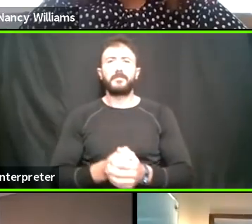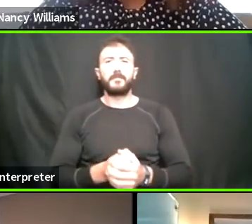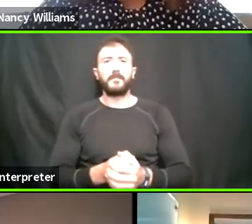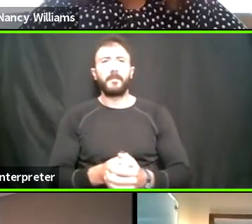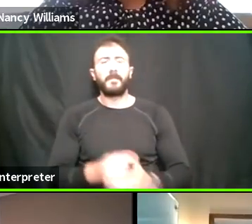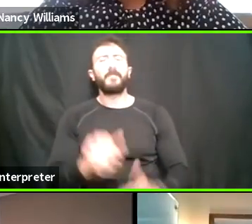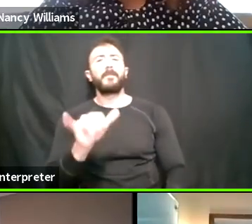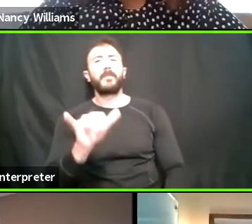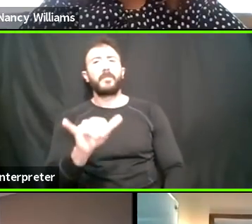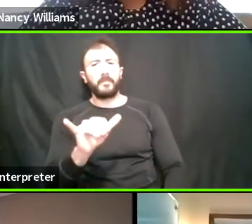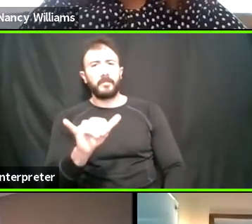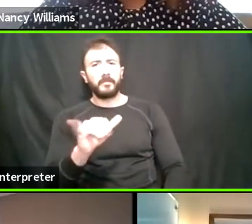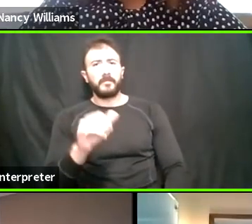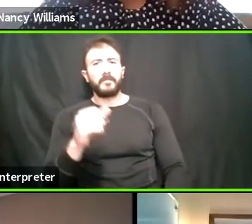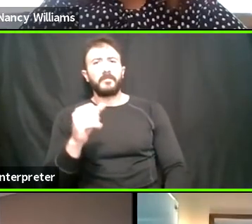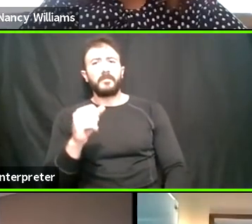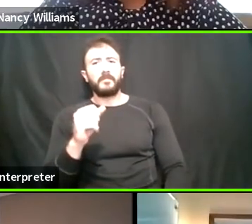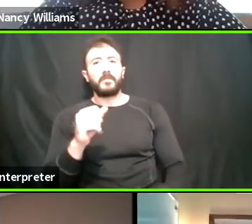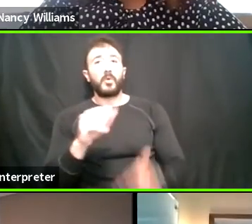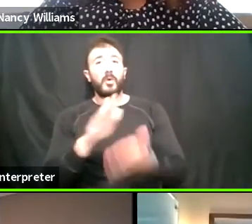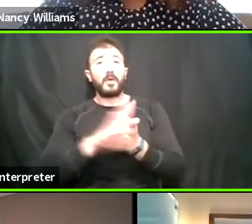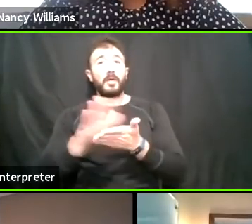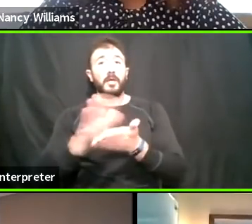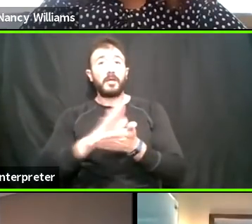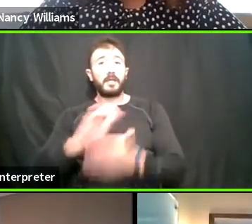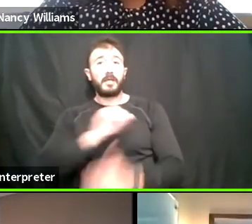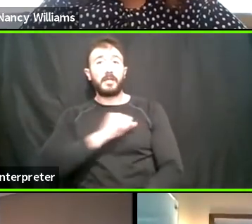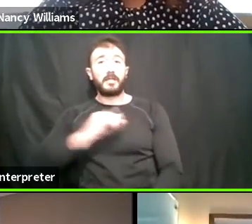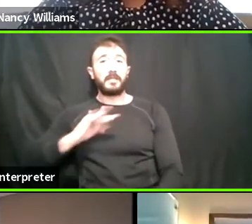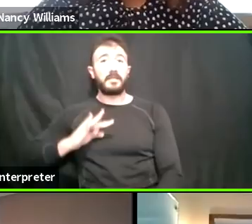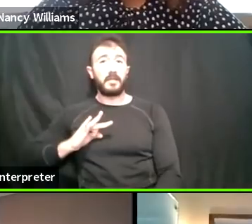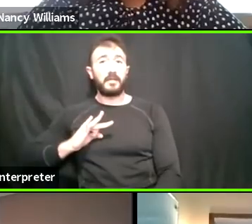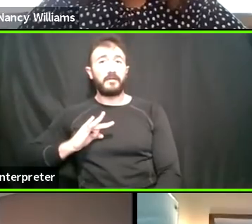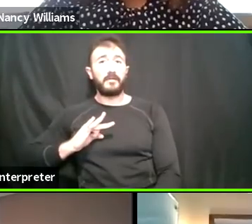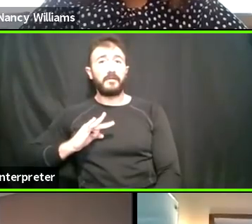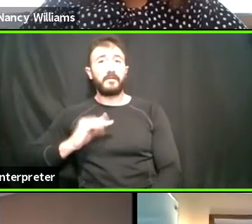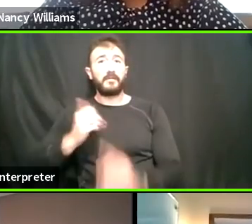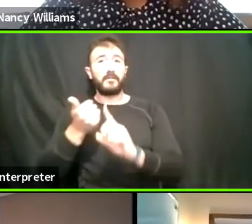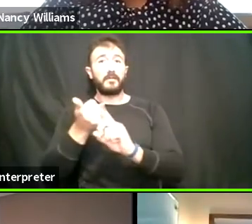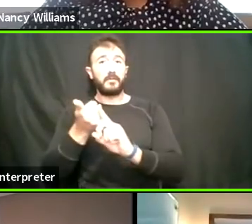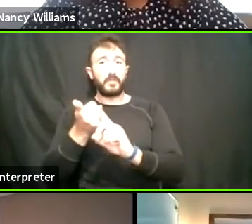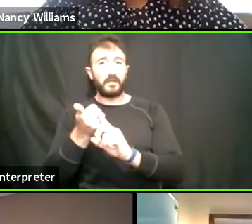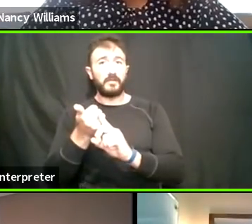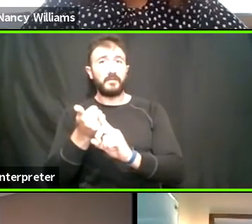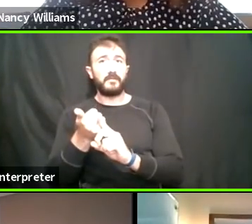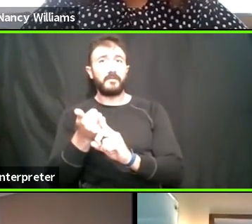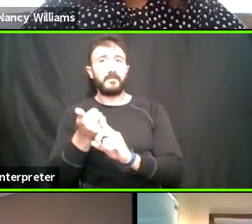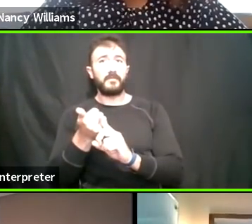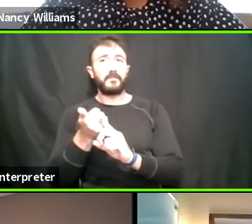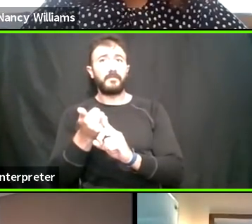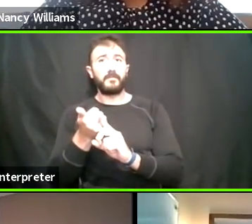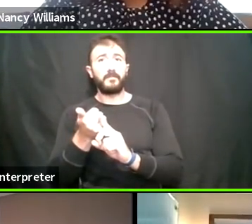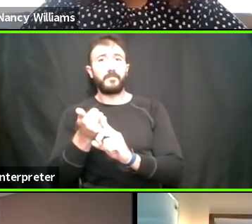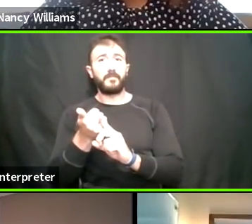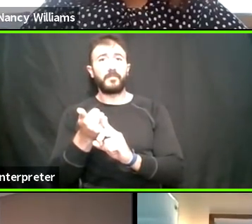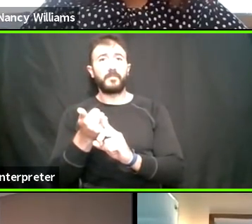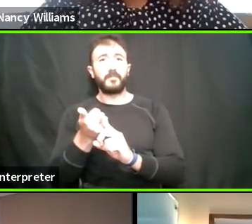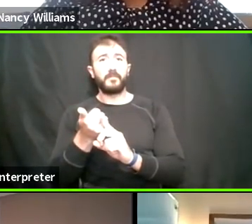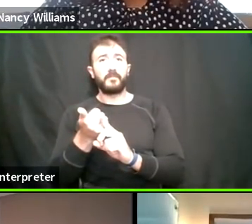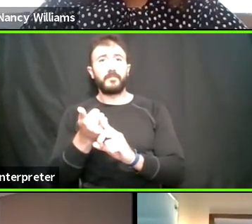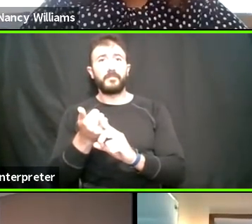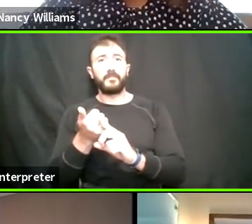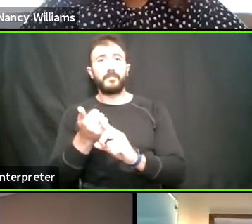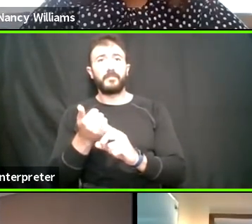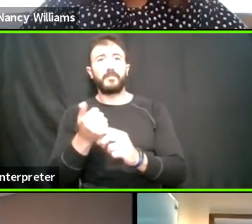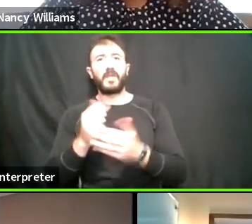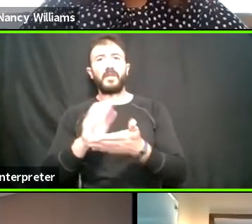So our custodial staff has adapted to a high touch disinfection